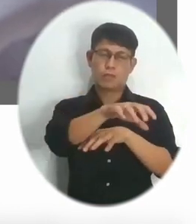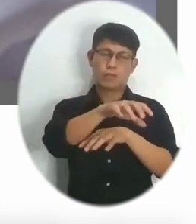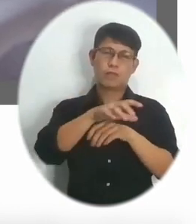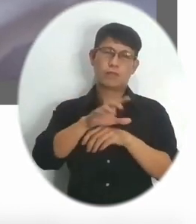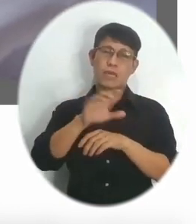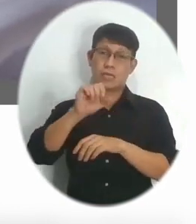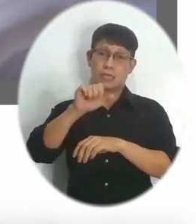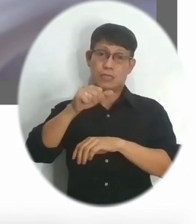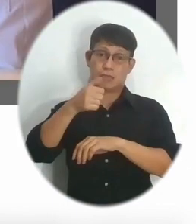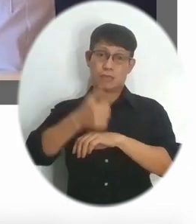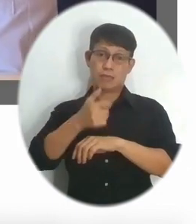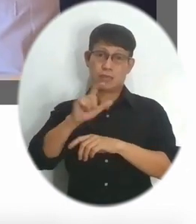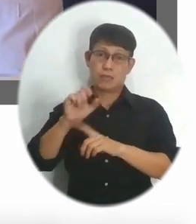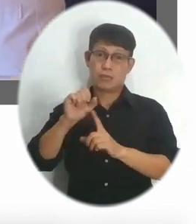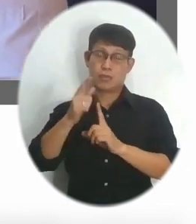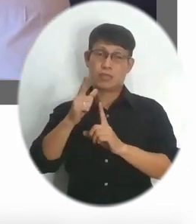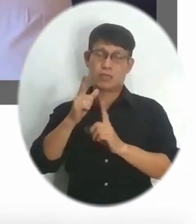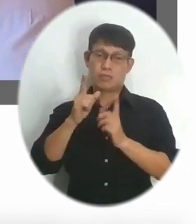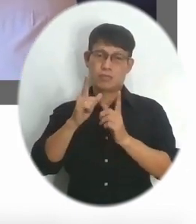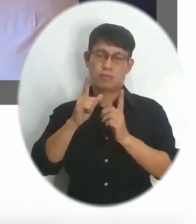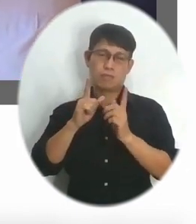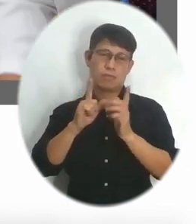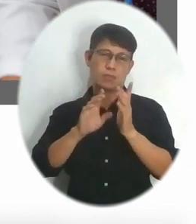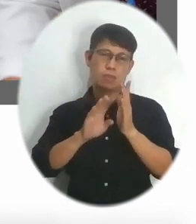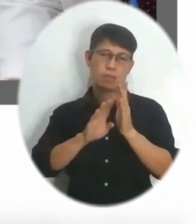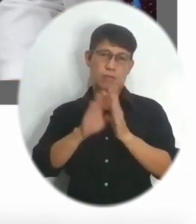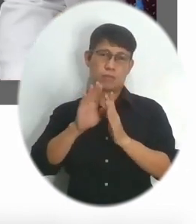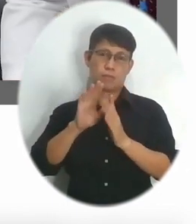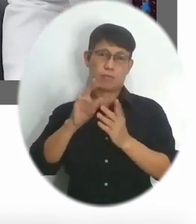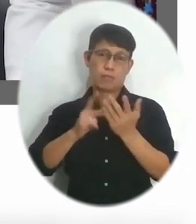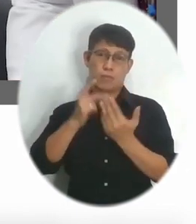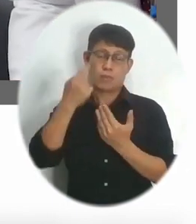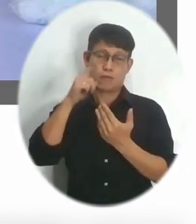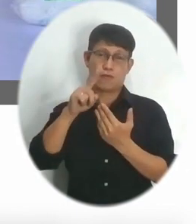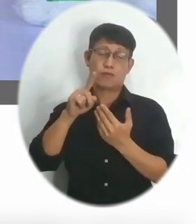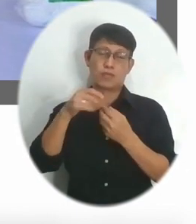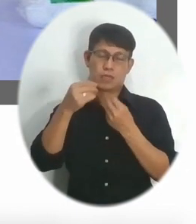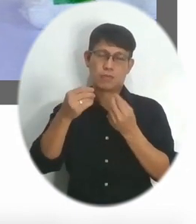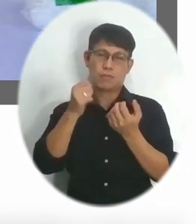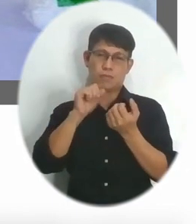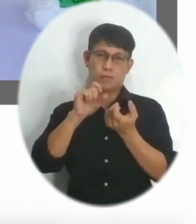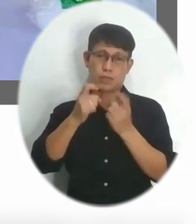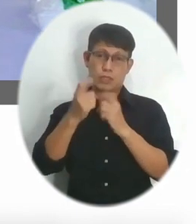host communities. SM's social development programs aim to bring about